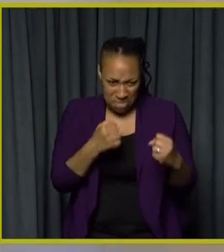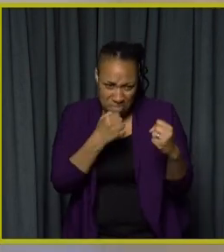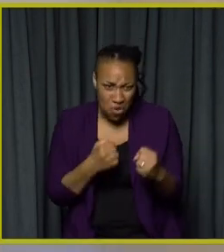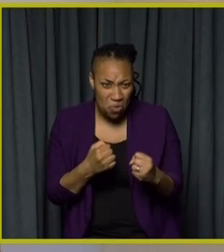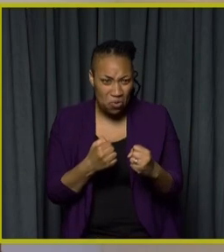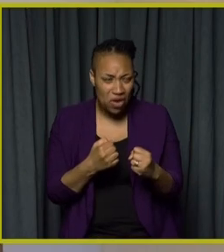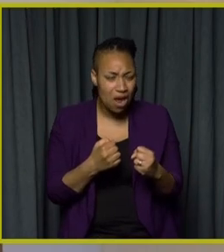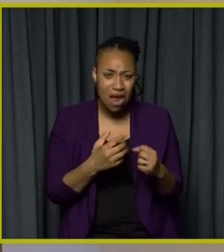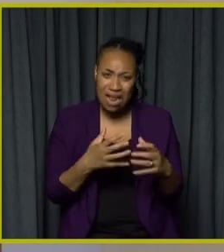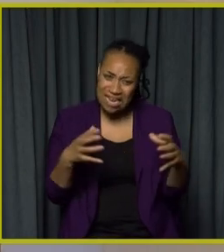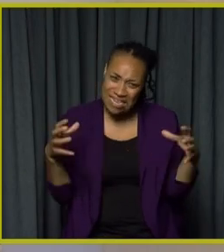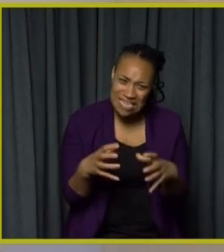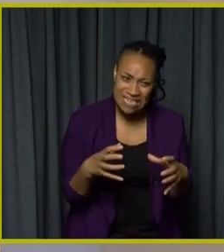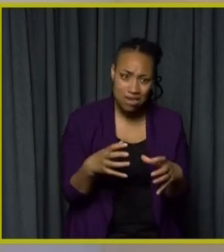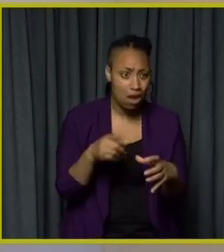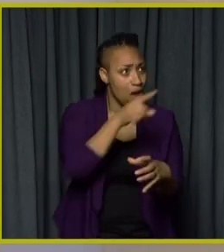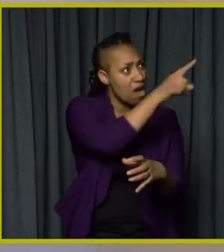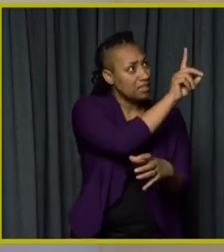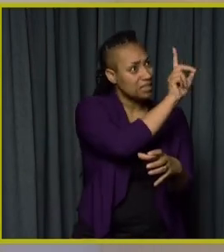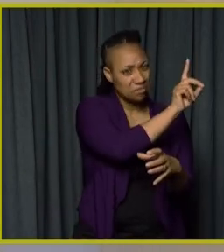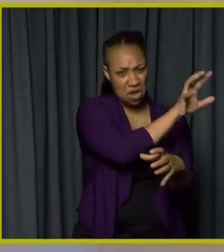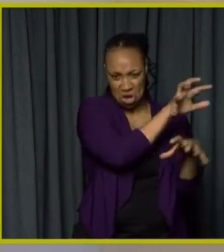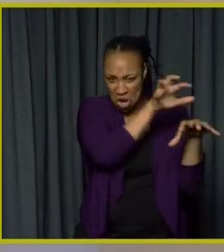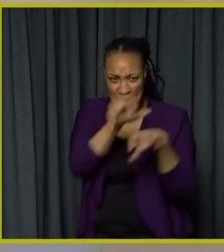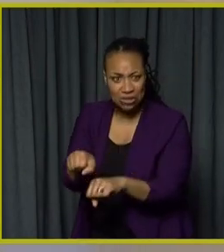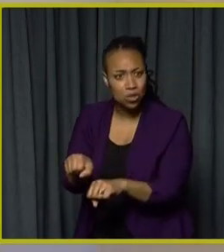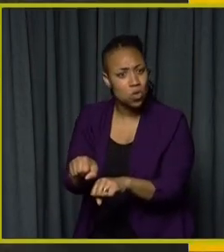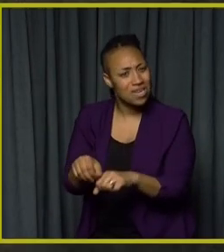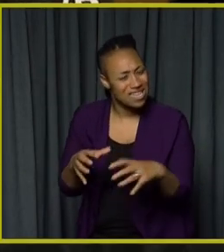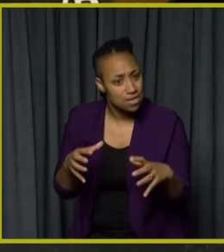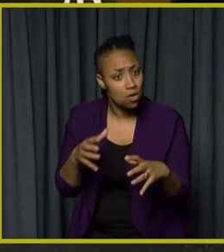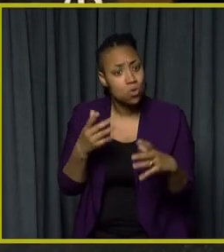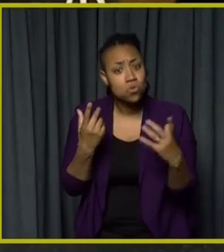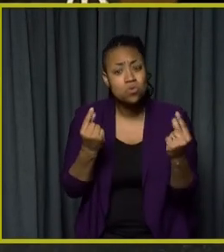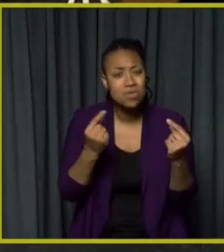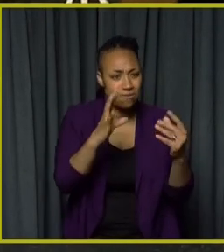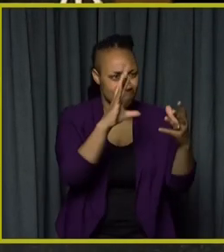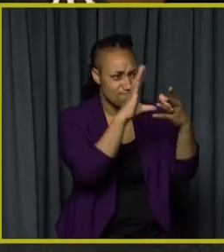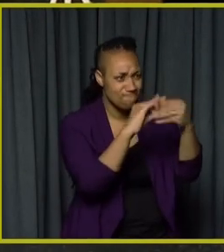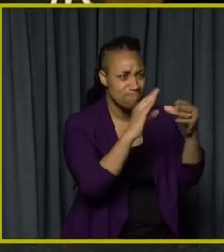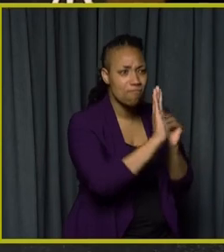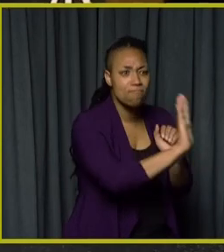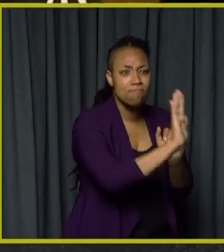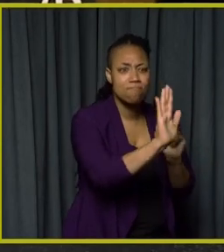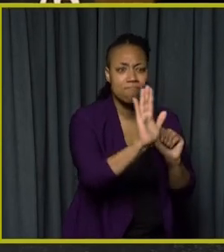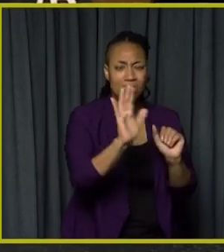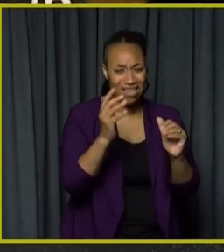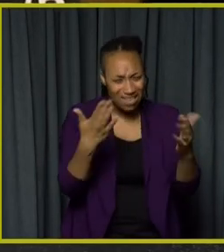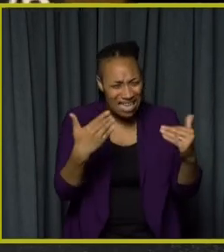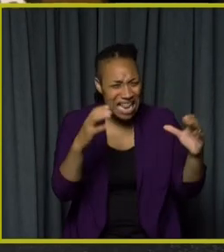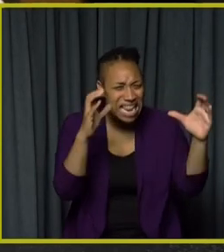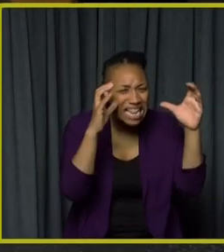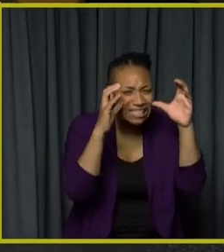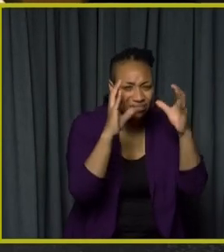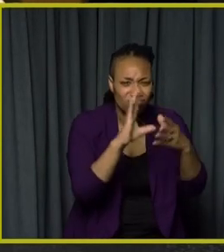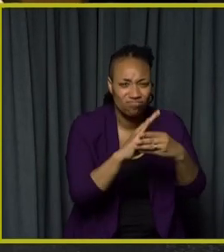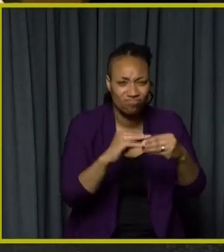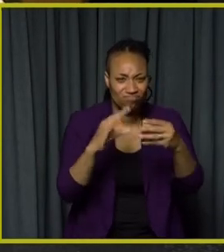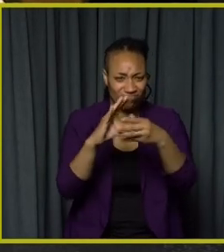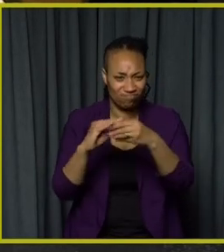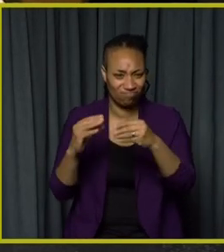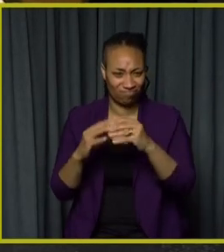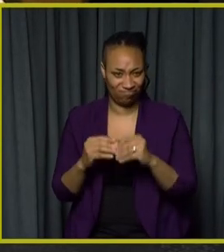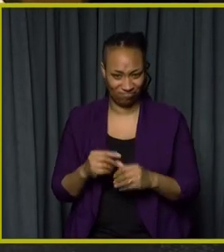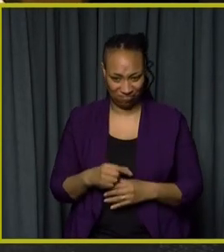hear from the people on the front lines of this crisis. My name is Braxton Brewington, and I am a senior at North Carolina